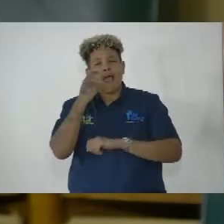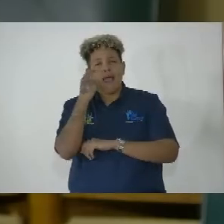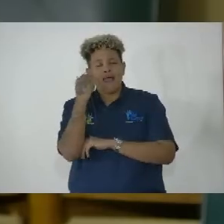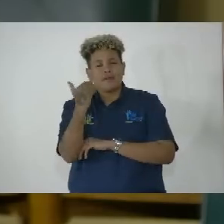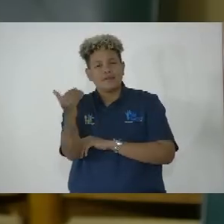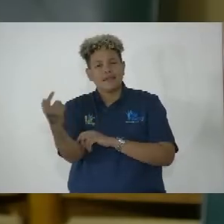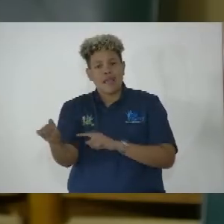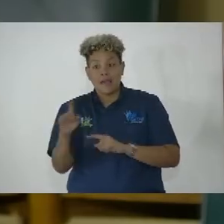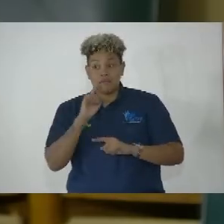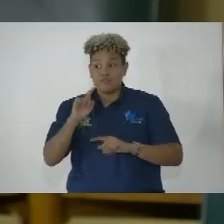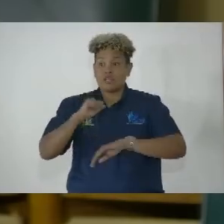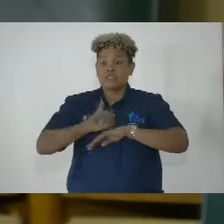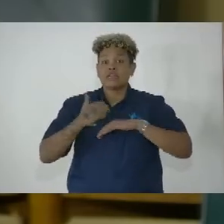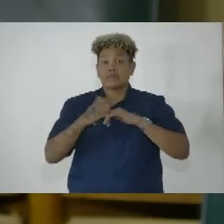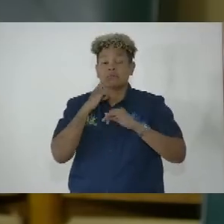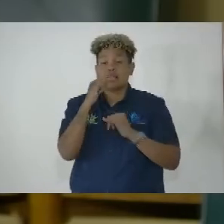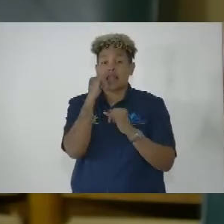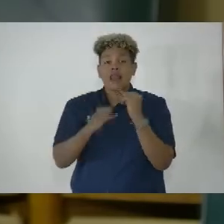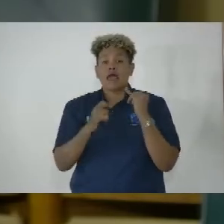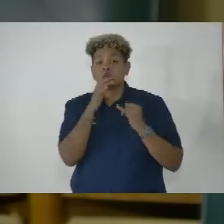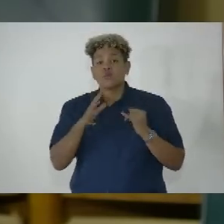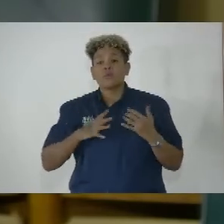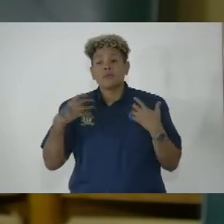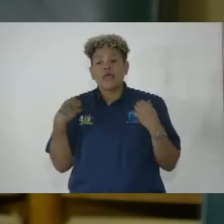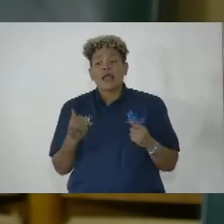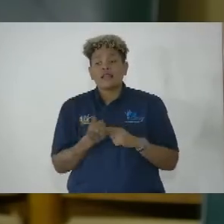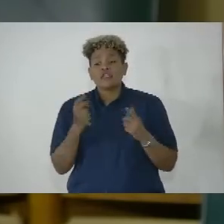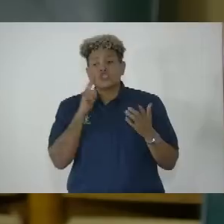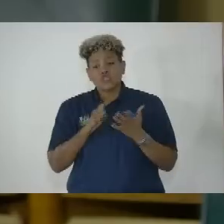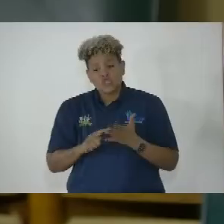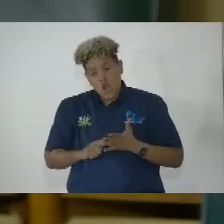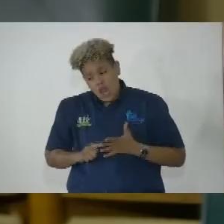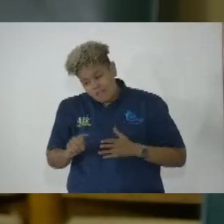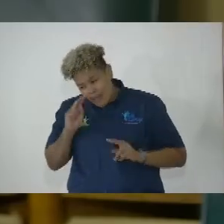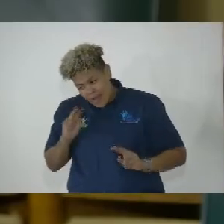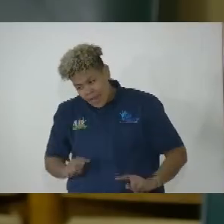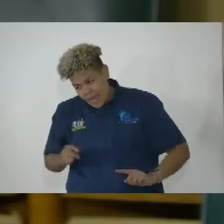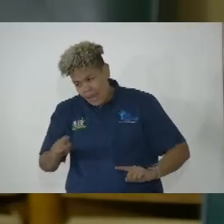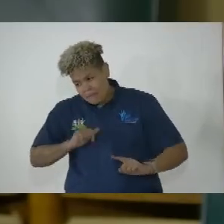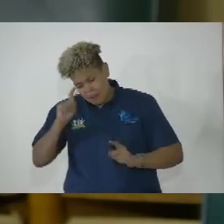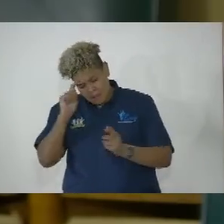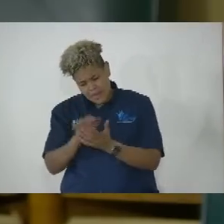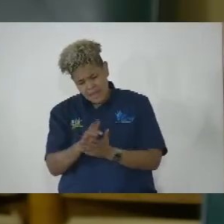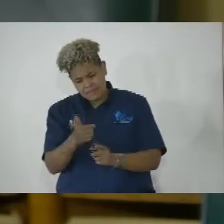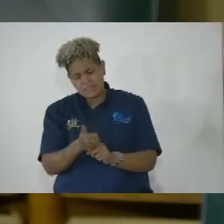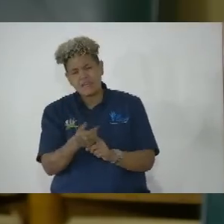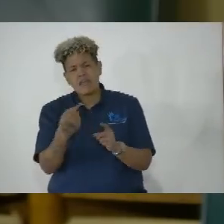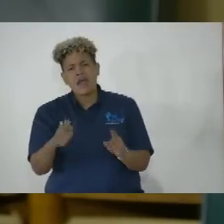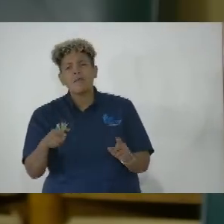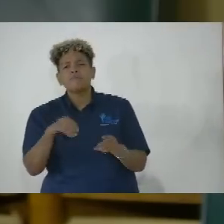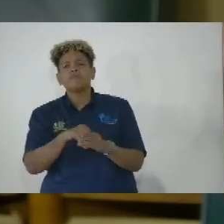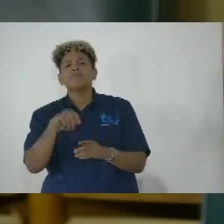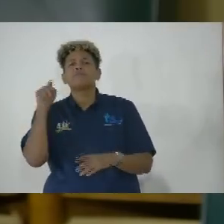As set out in the last Women's Health Survey, Mr. President, I believe it was conducted